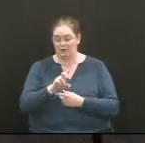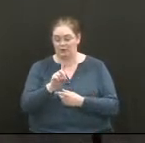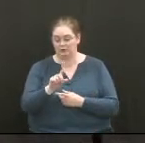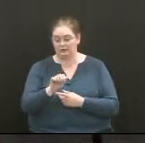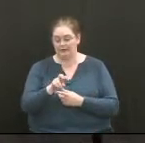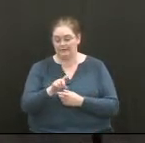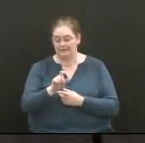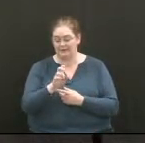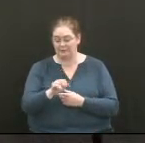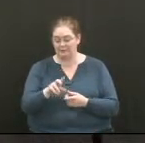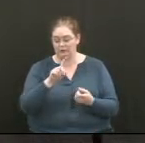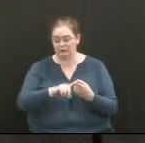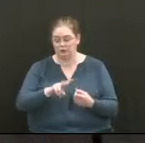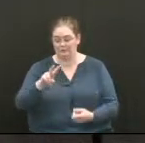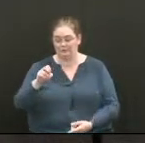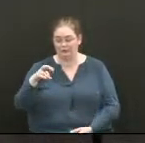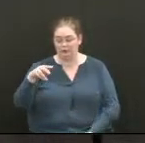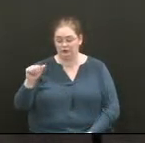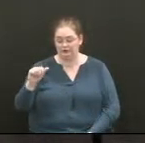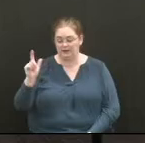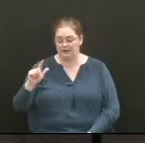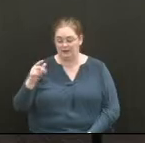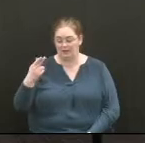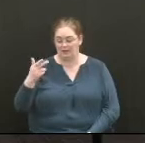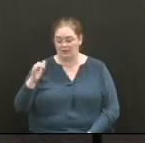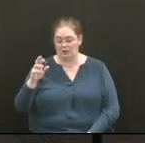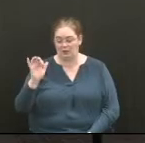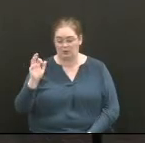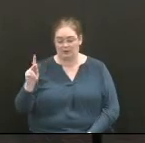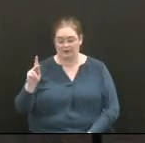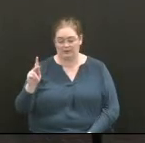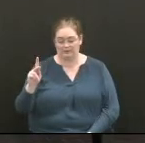Esquire. Any questions on that or anything?